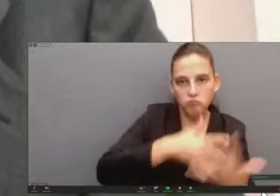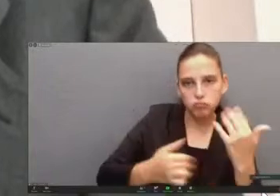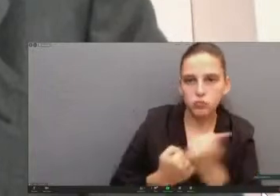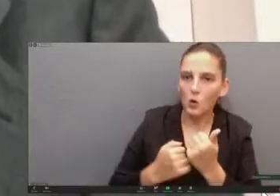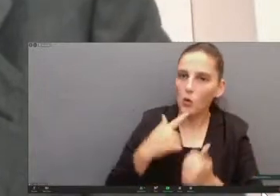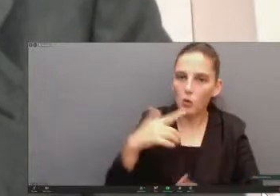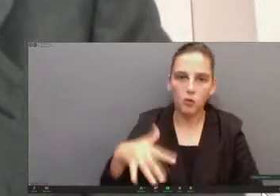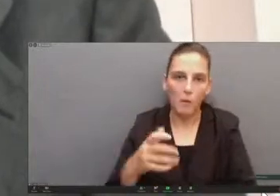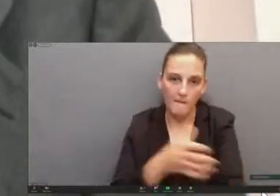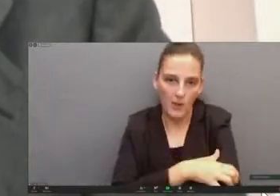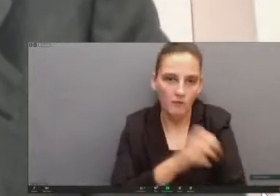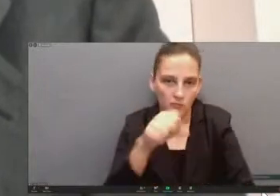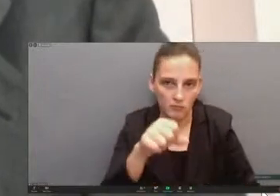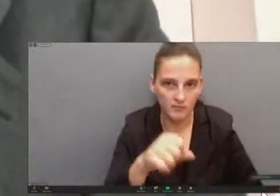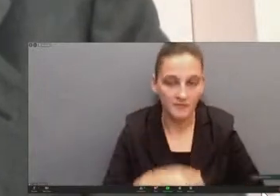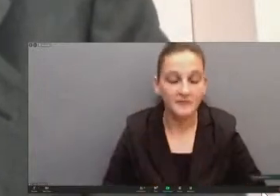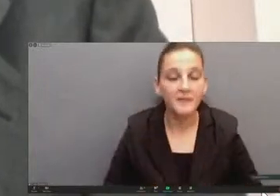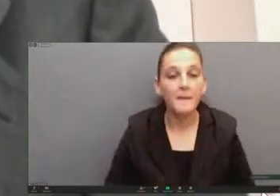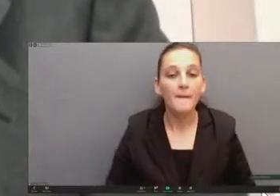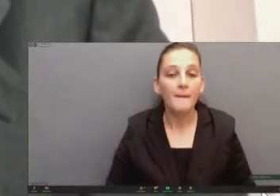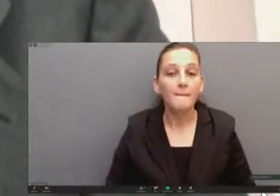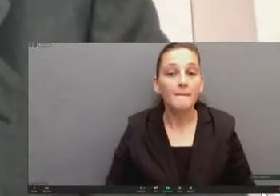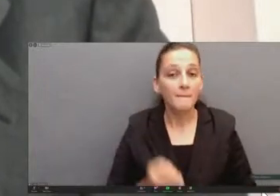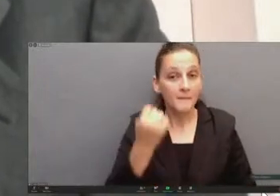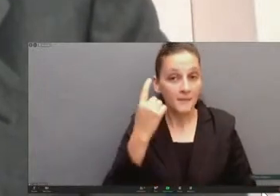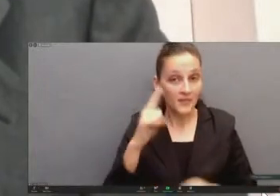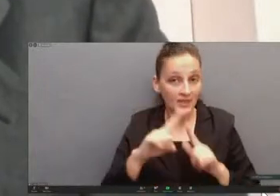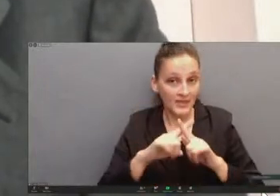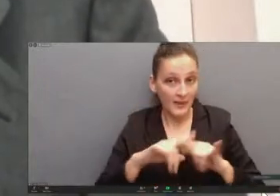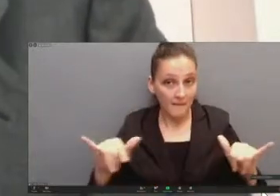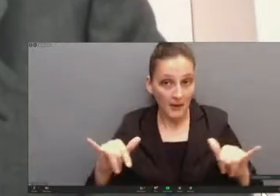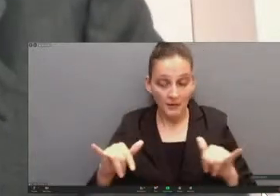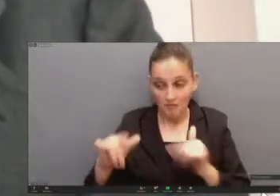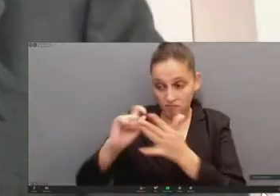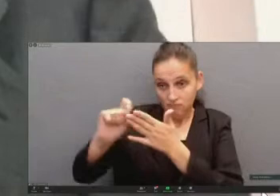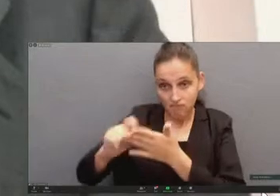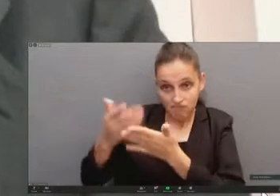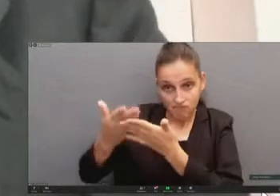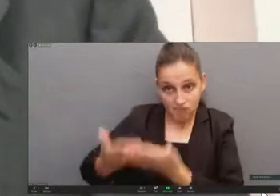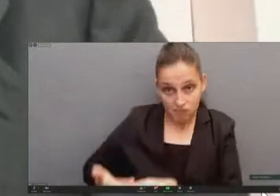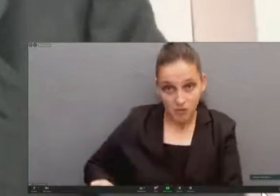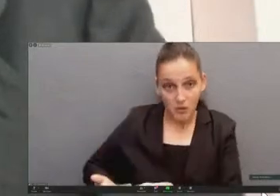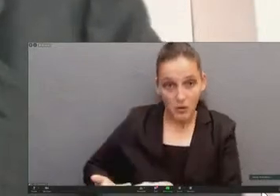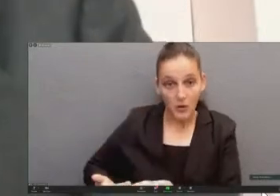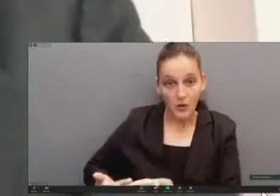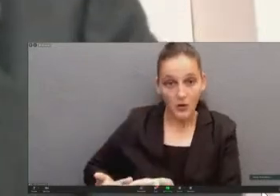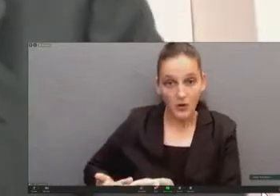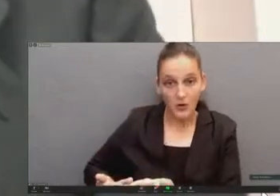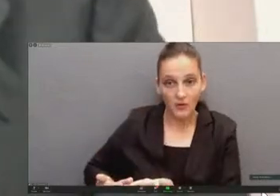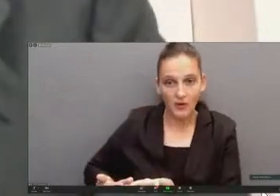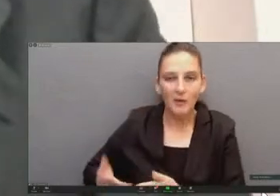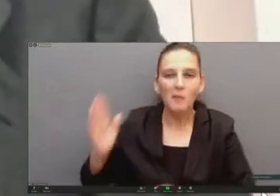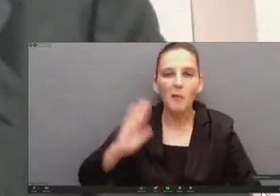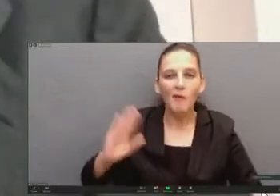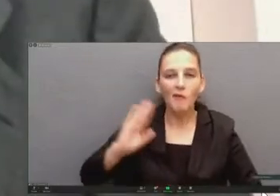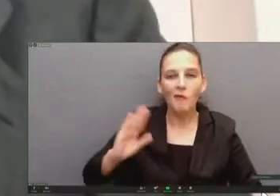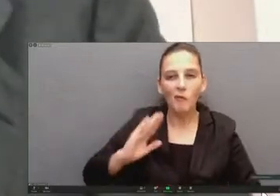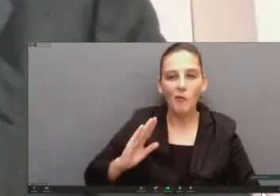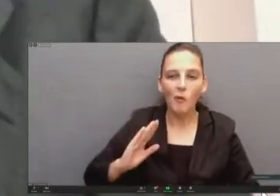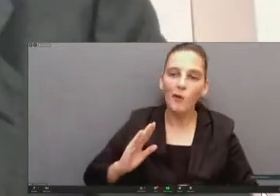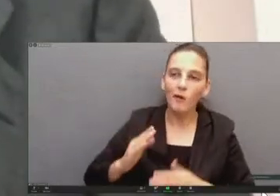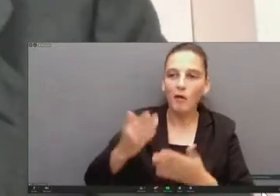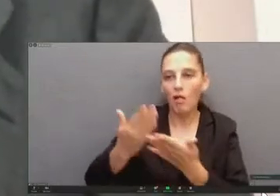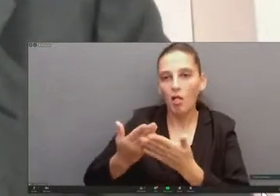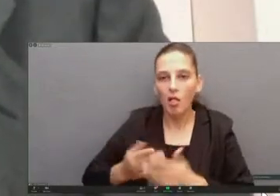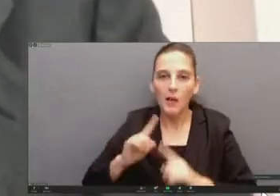At the same time, we need to acknowledge, and the literature is clear, the early literature was just about the positive effects of social support. And there's